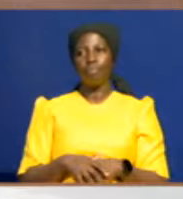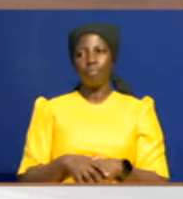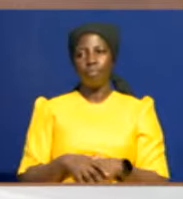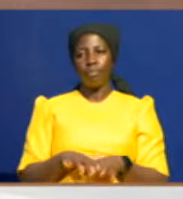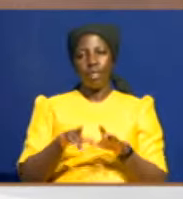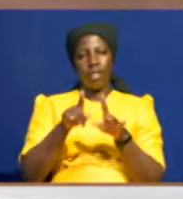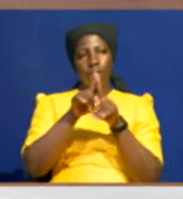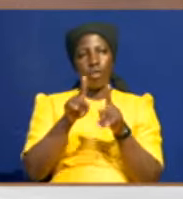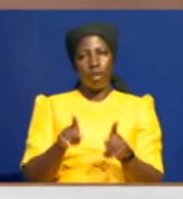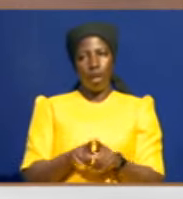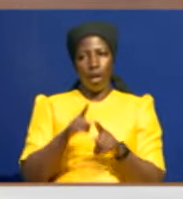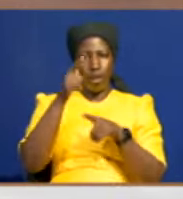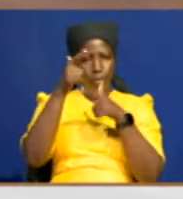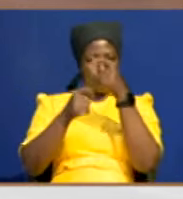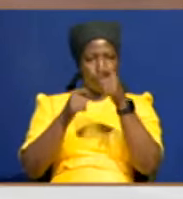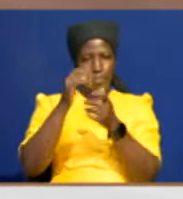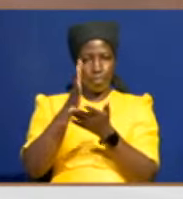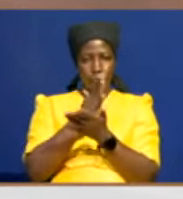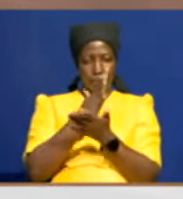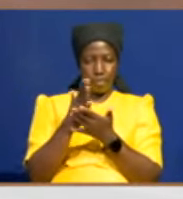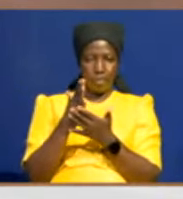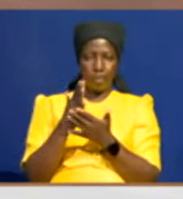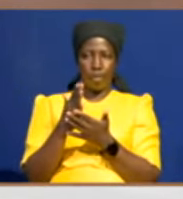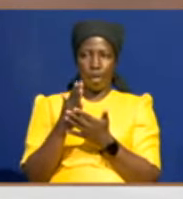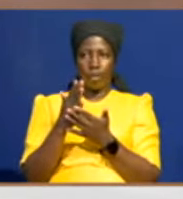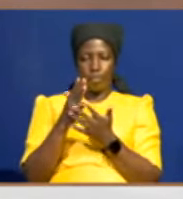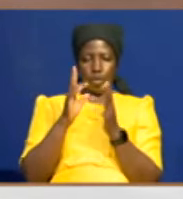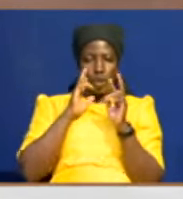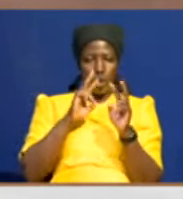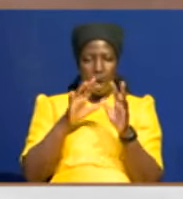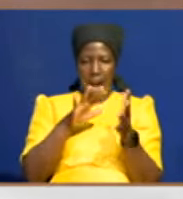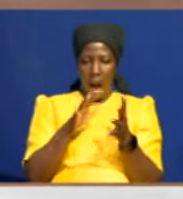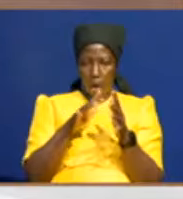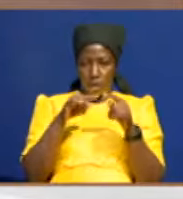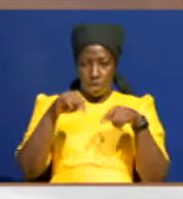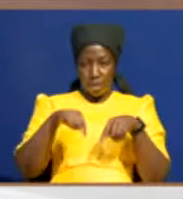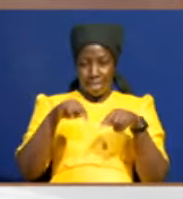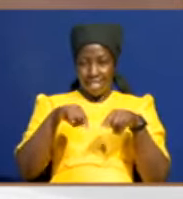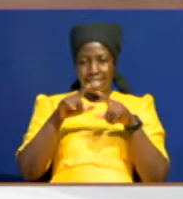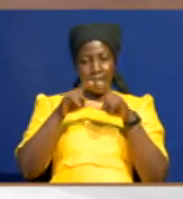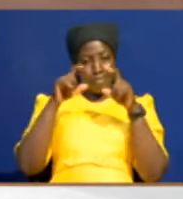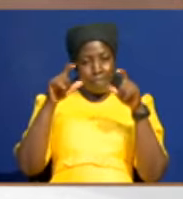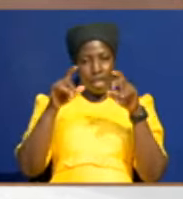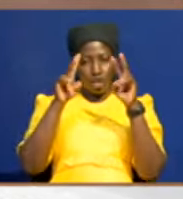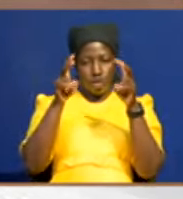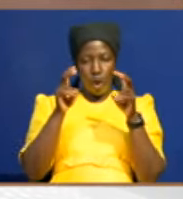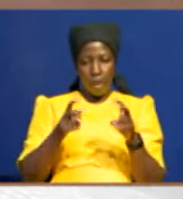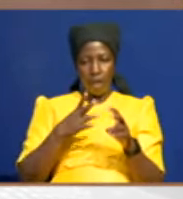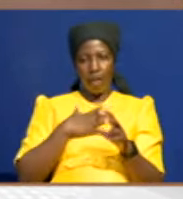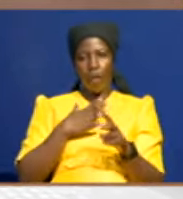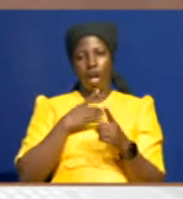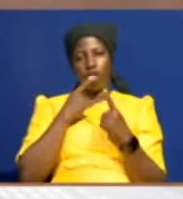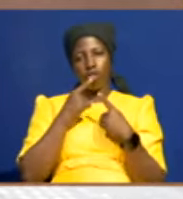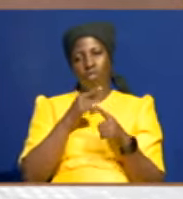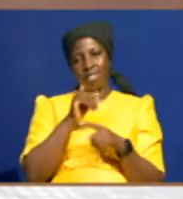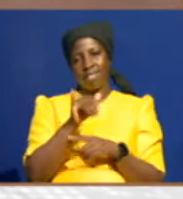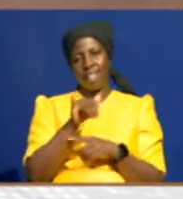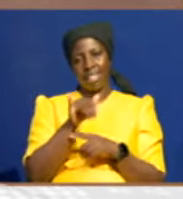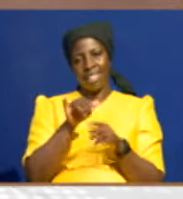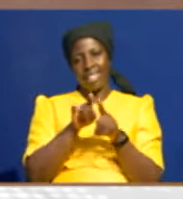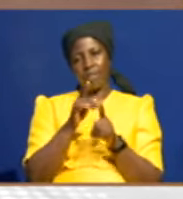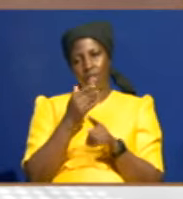and also the milk sector, the dairy sector, what it looks like. So today, these were the main topics of our conversation. There is still a couple